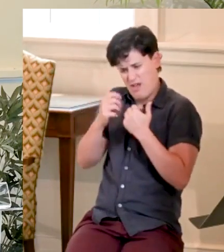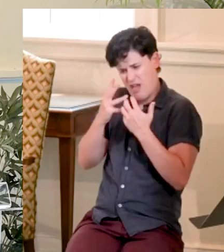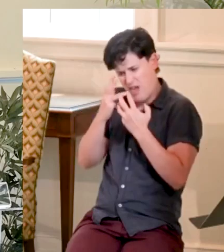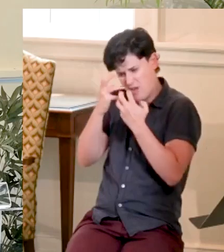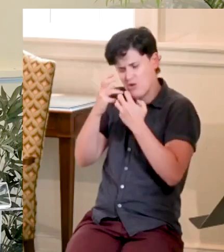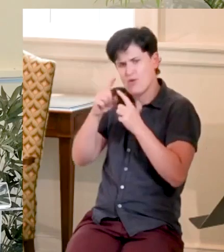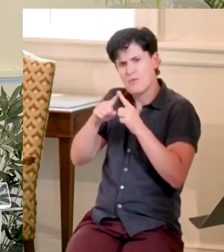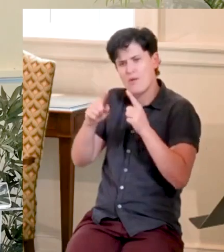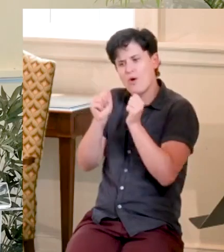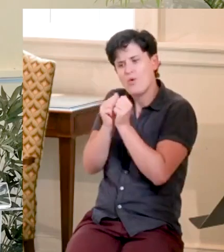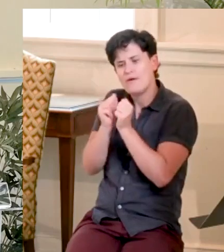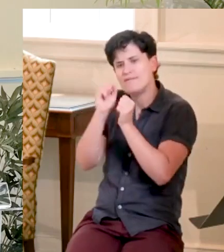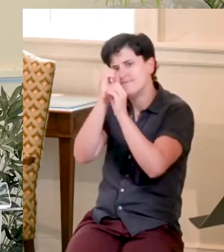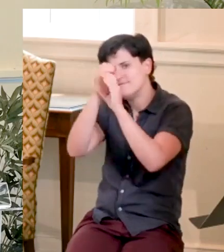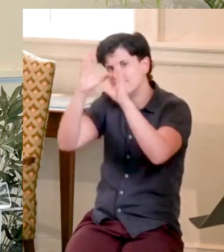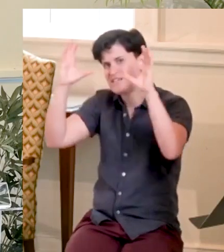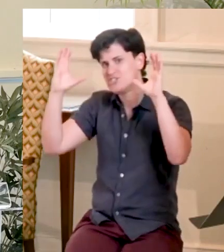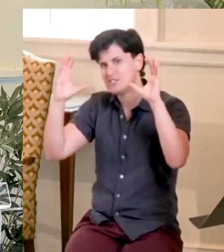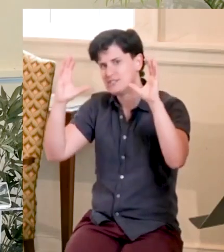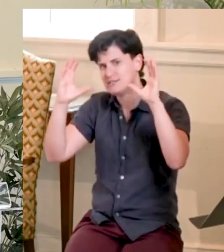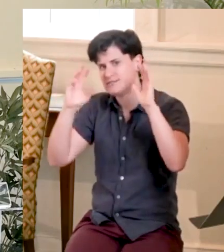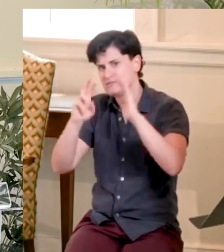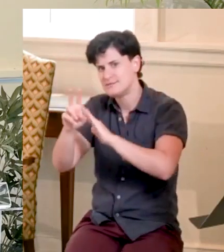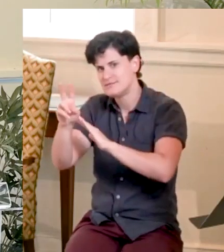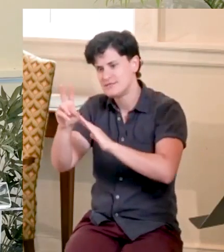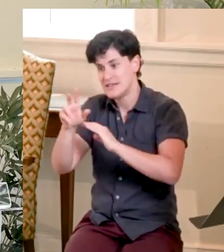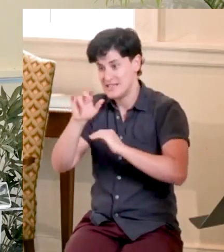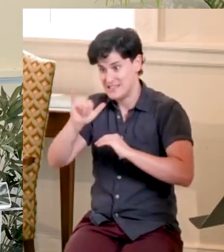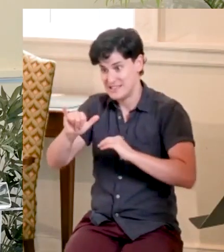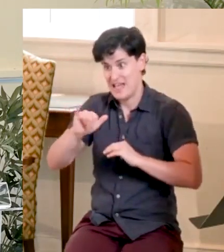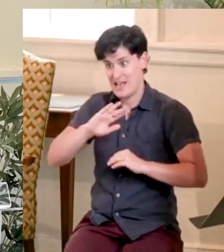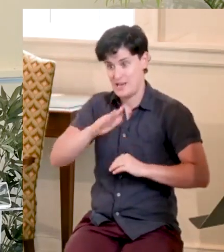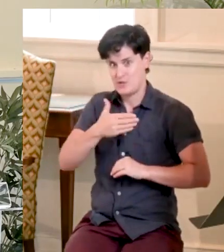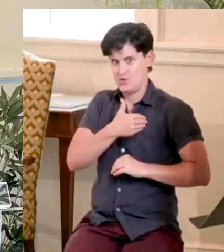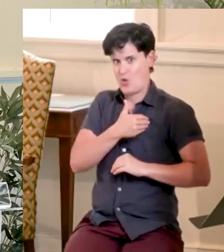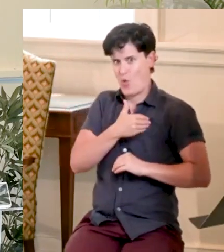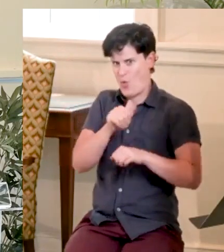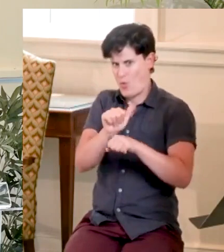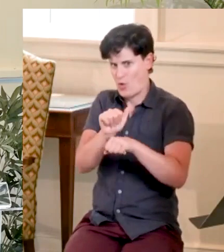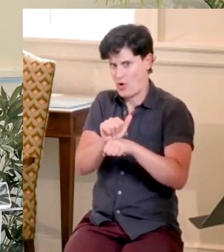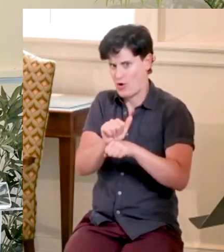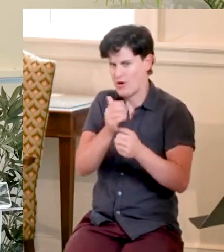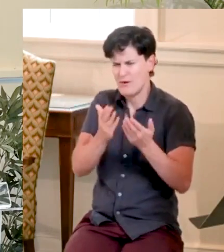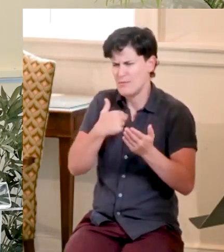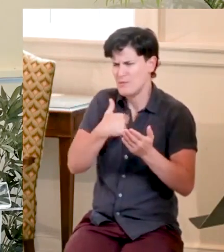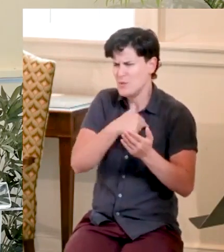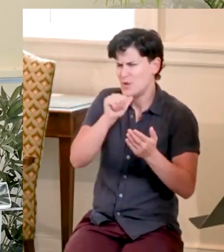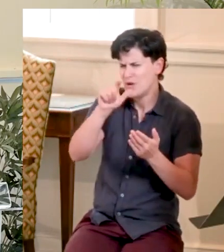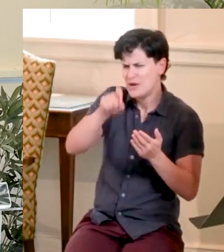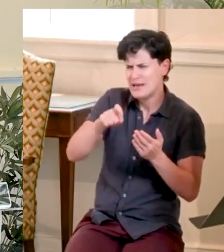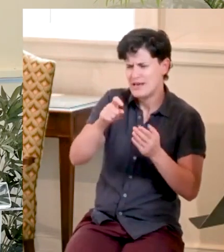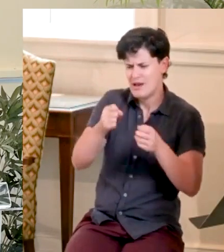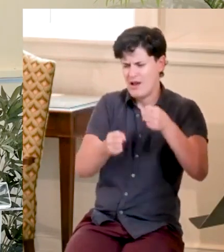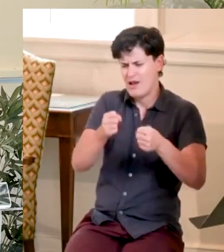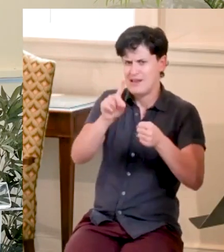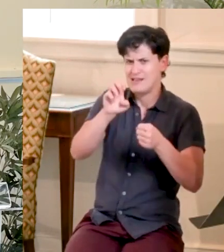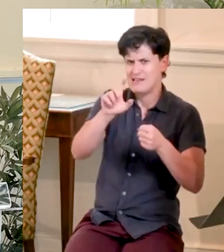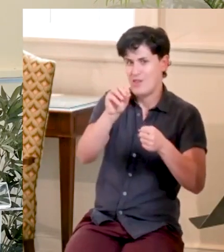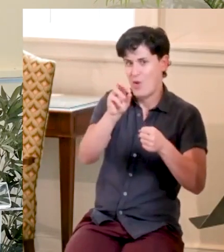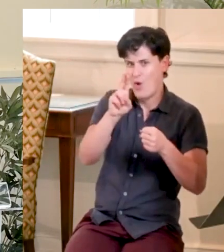Now that's some real soul work. Maybe we don't need the DeLorean. Maybe we need a heart like